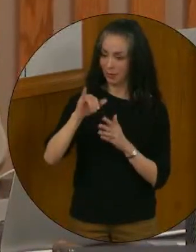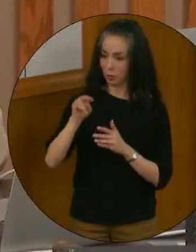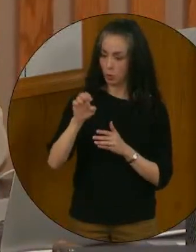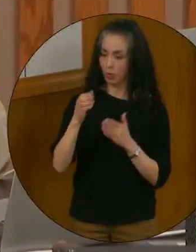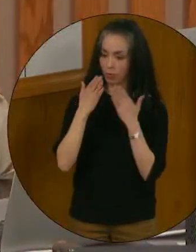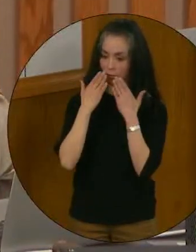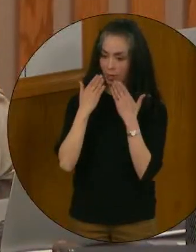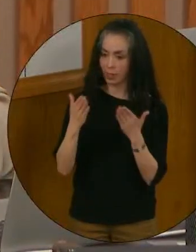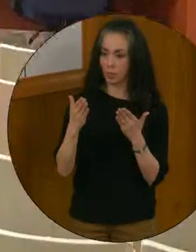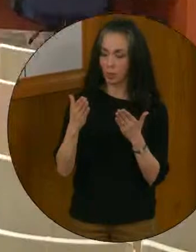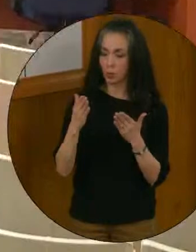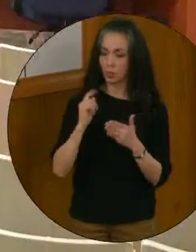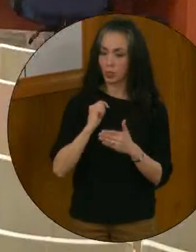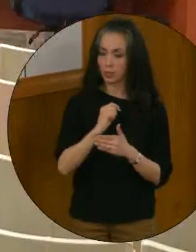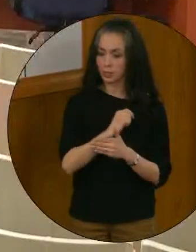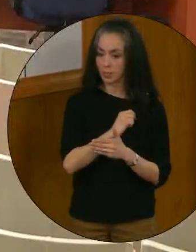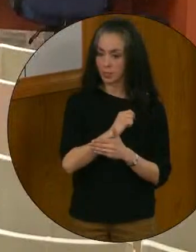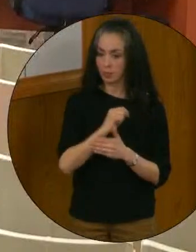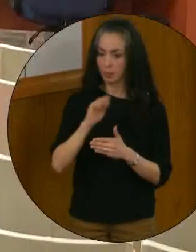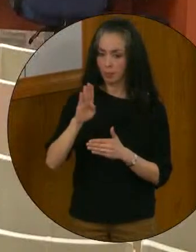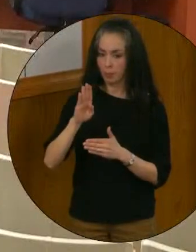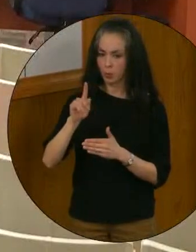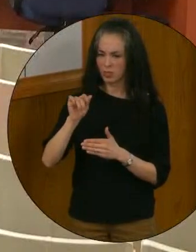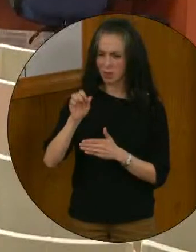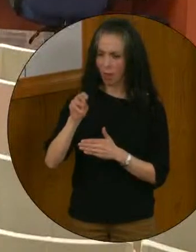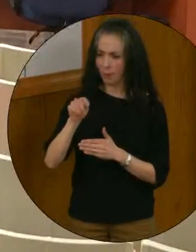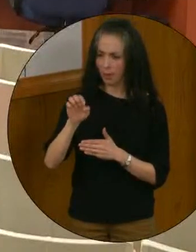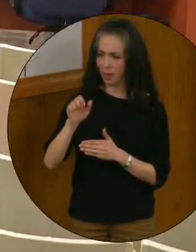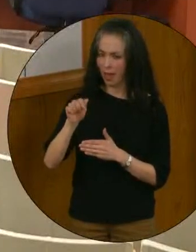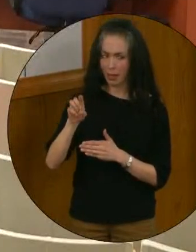Thank you for that. Trustee Bustamante Adams?